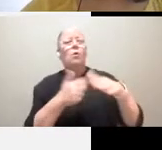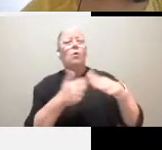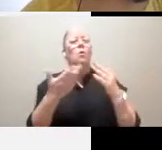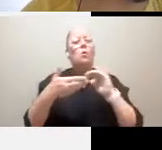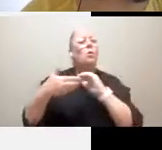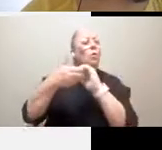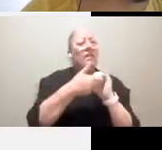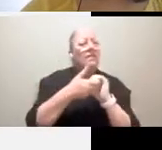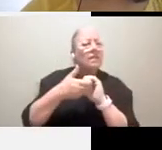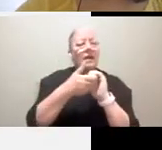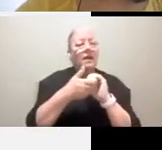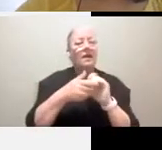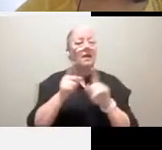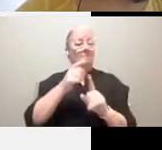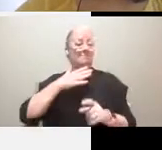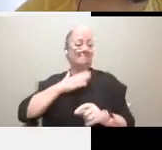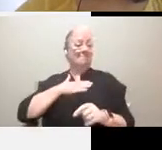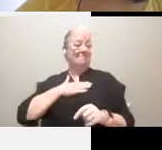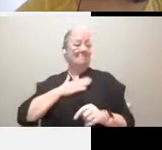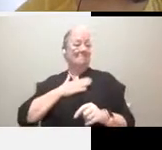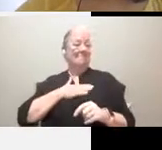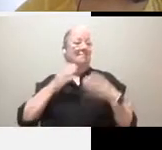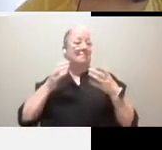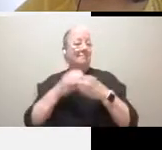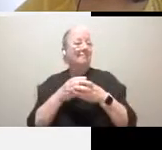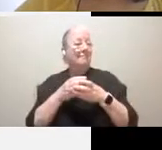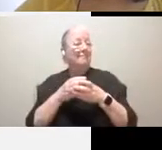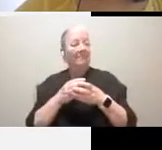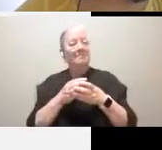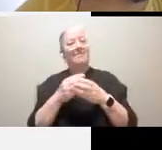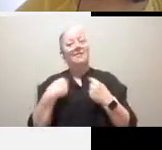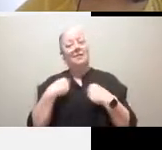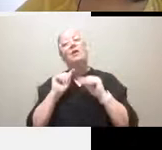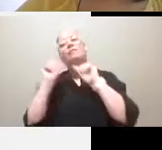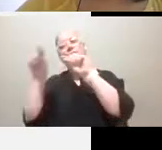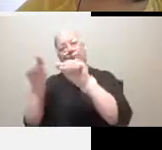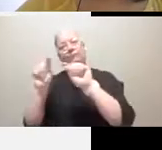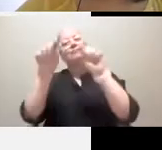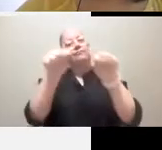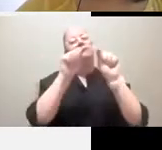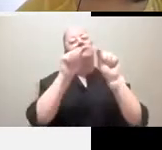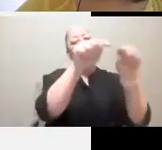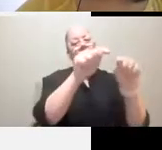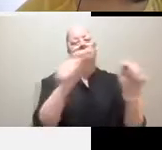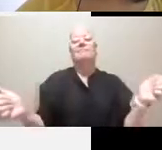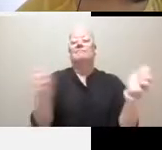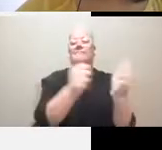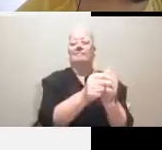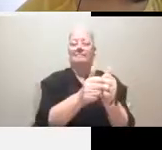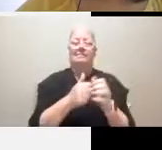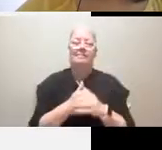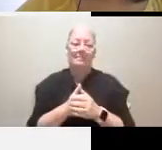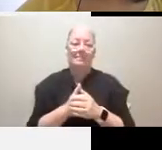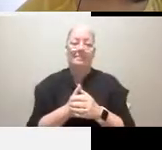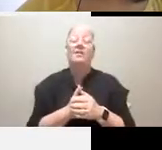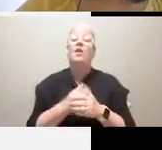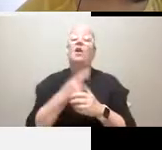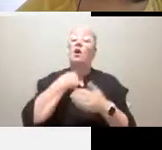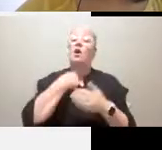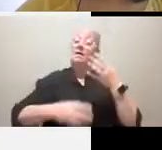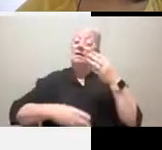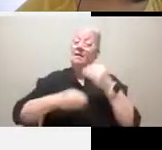Madifa. Again, in addition to that, Safeguarding is very, very